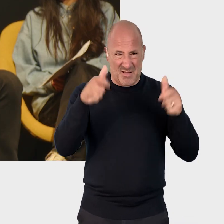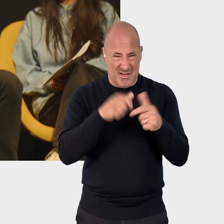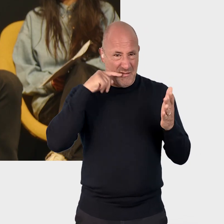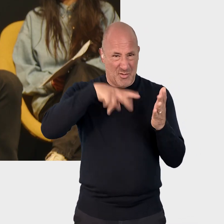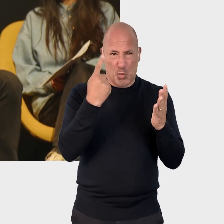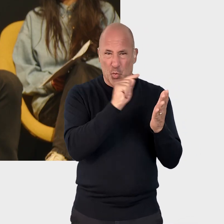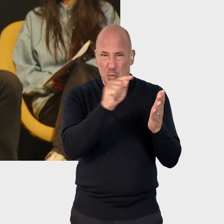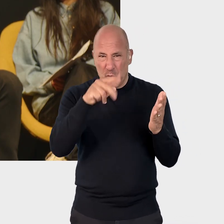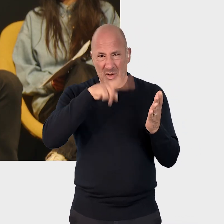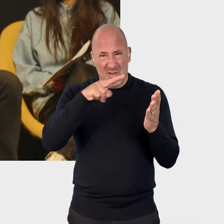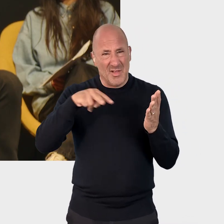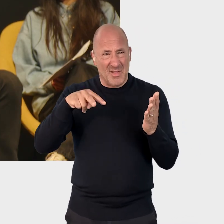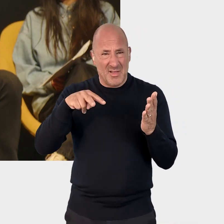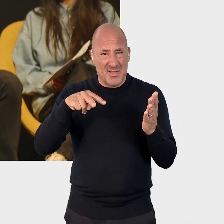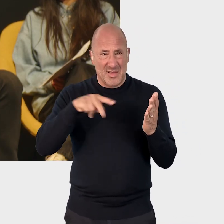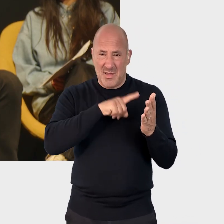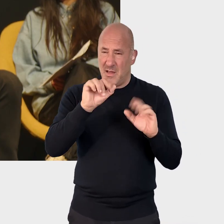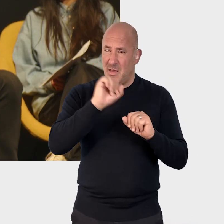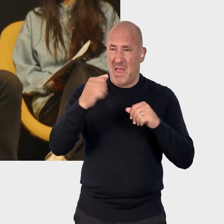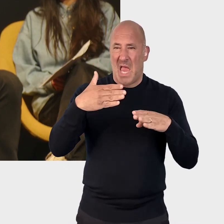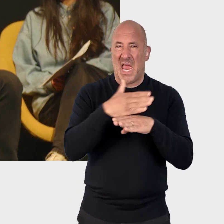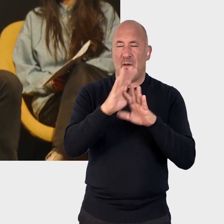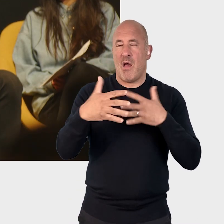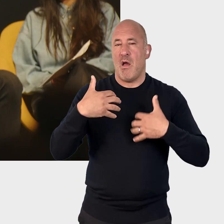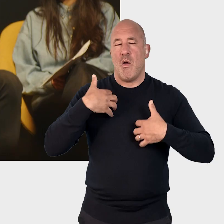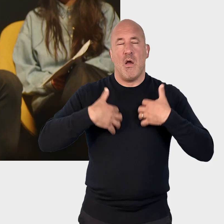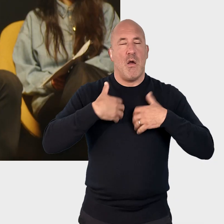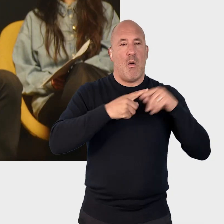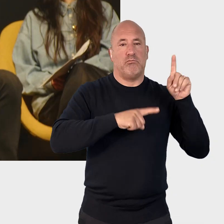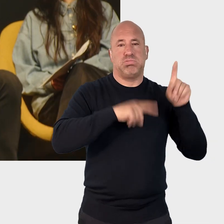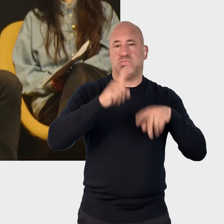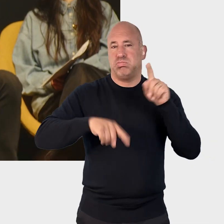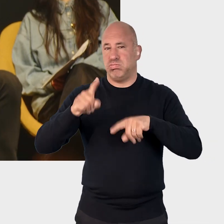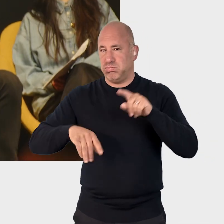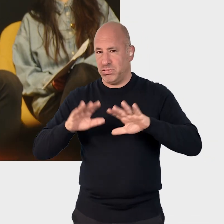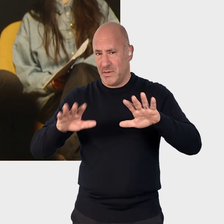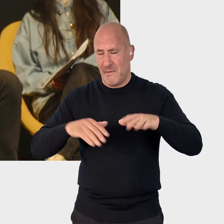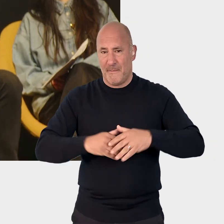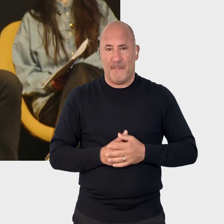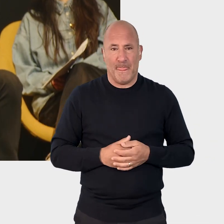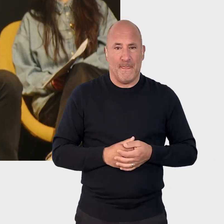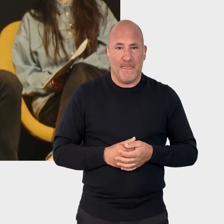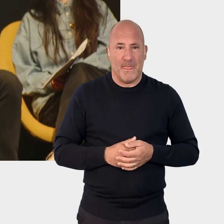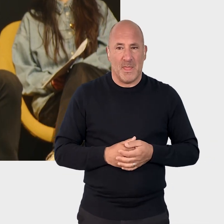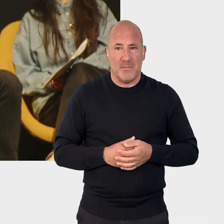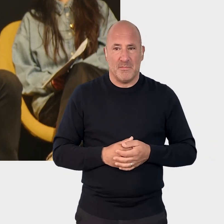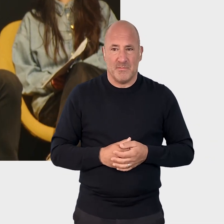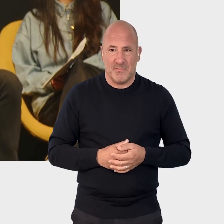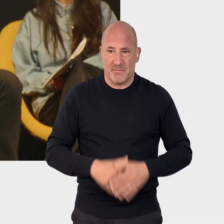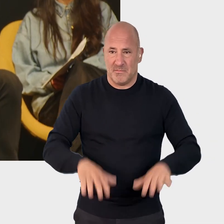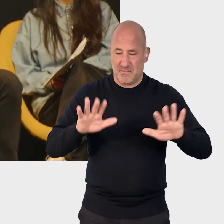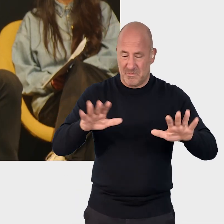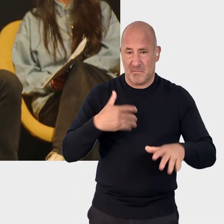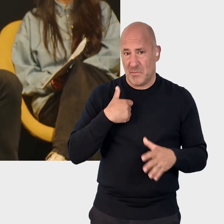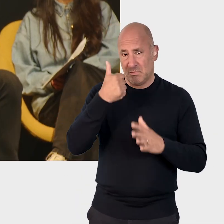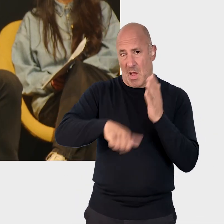of the panel members. You can see their biog in the pack, so do read that because they've got really exciting and